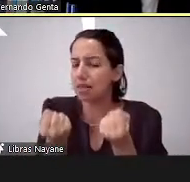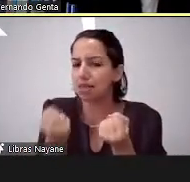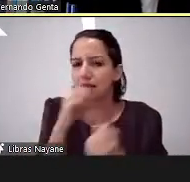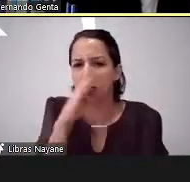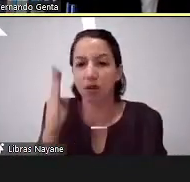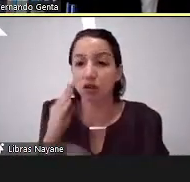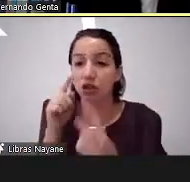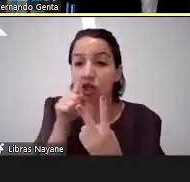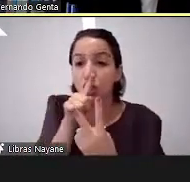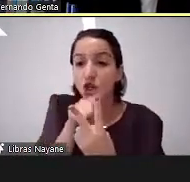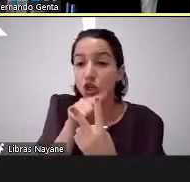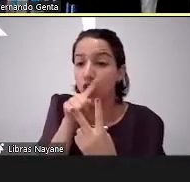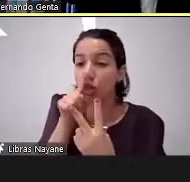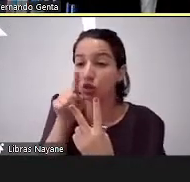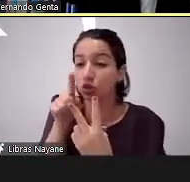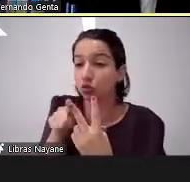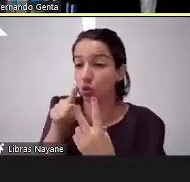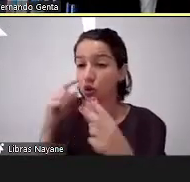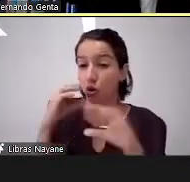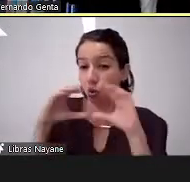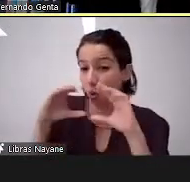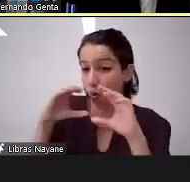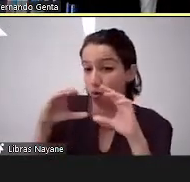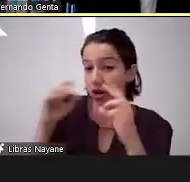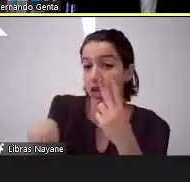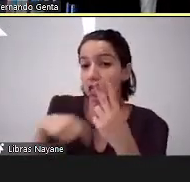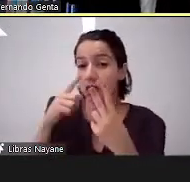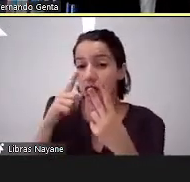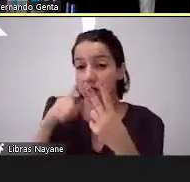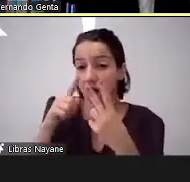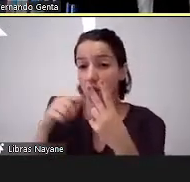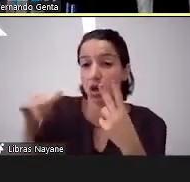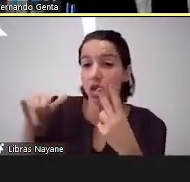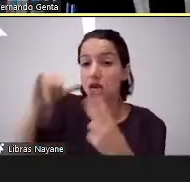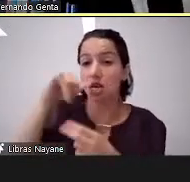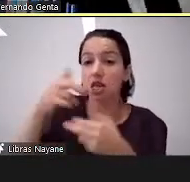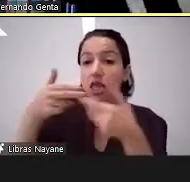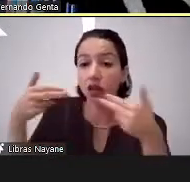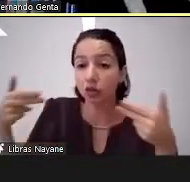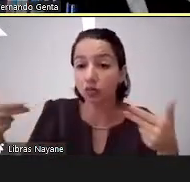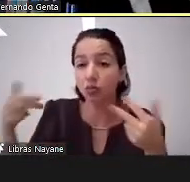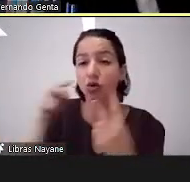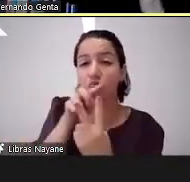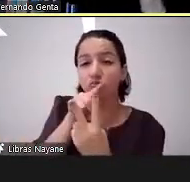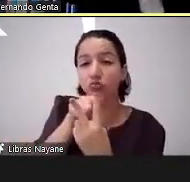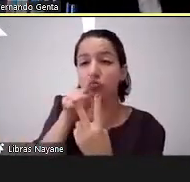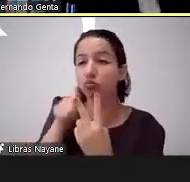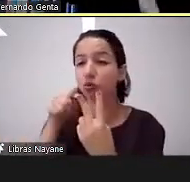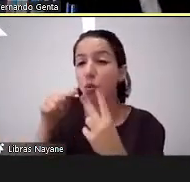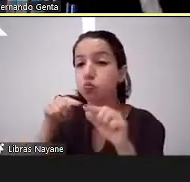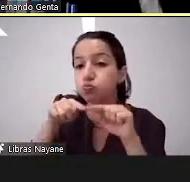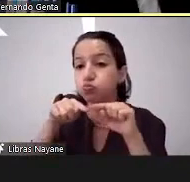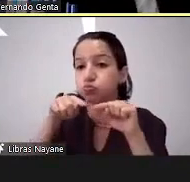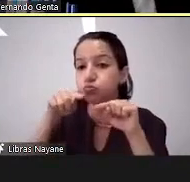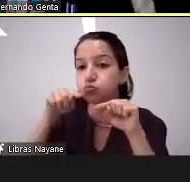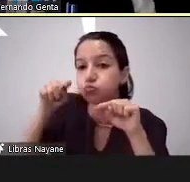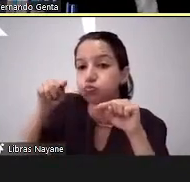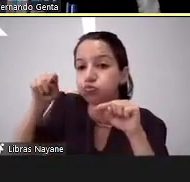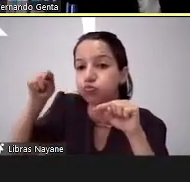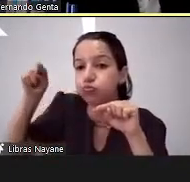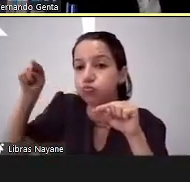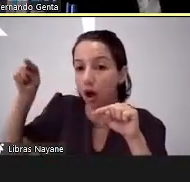Brazil. The main items in this resurvey, and they showed